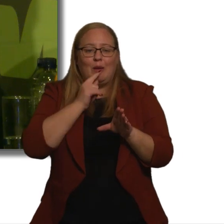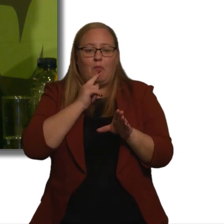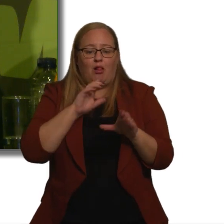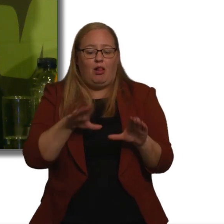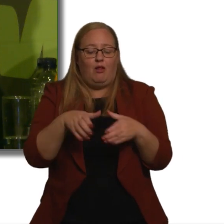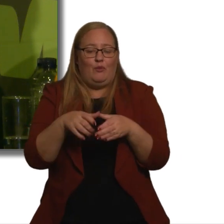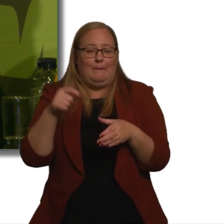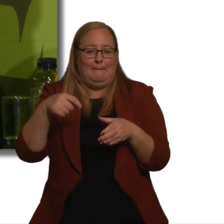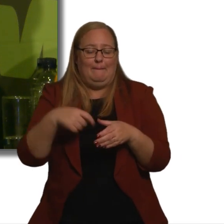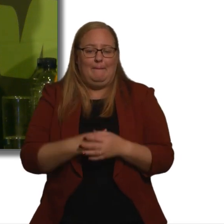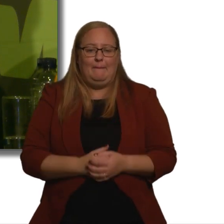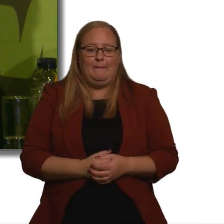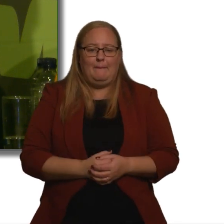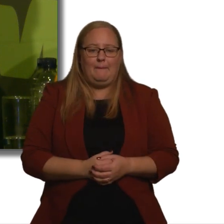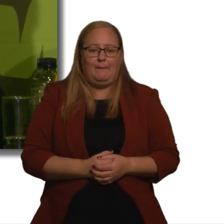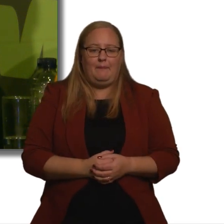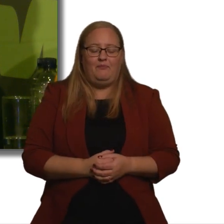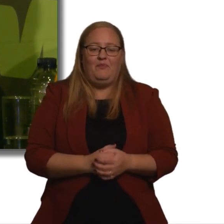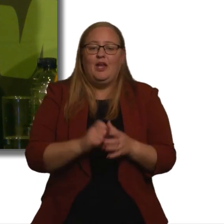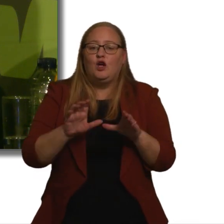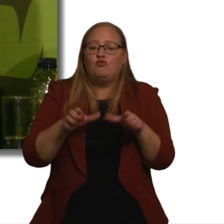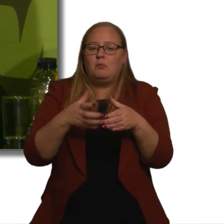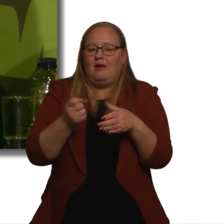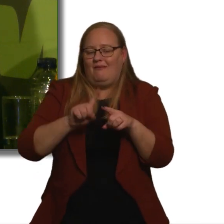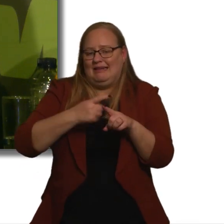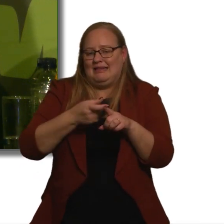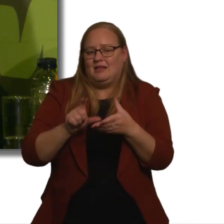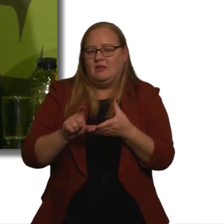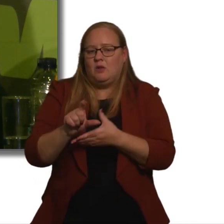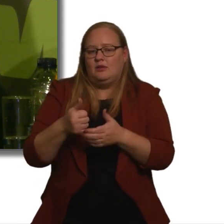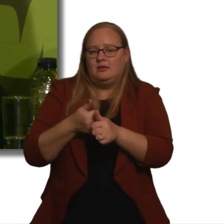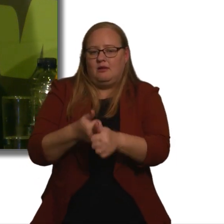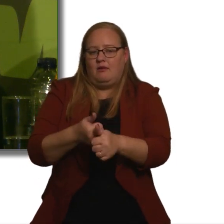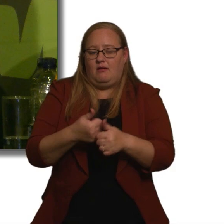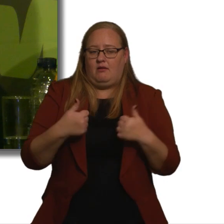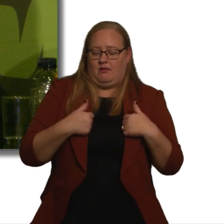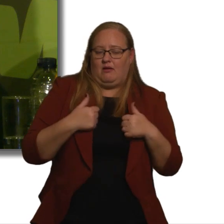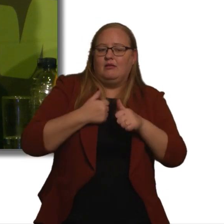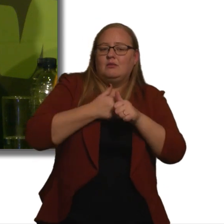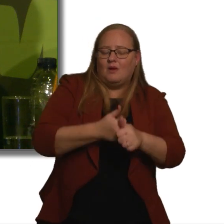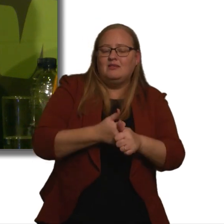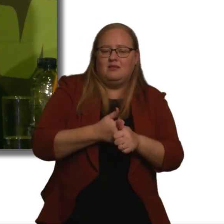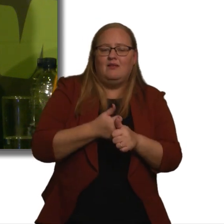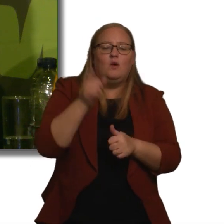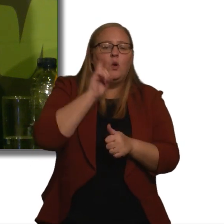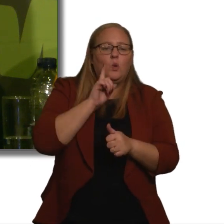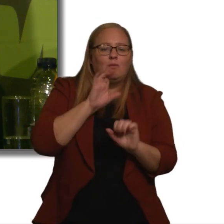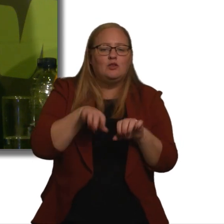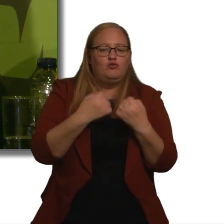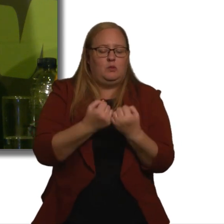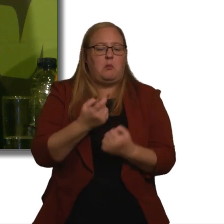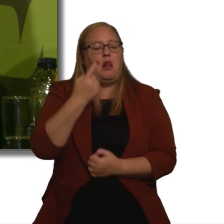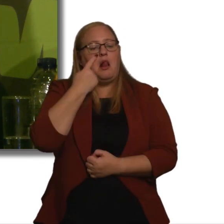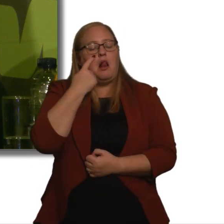of those, and each of the groups has an executive sponsor. I'm the executive sponsor for the women's group, but I've got a keen eye on what's